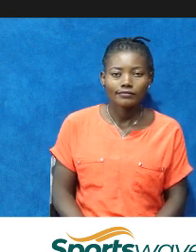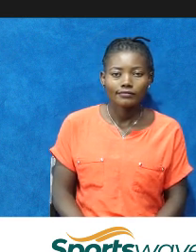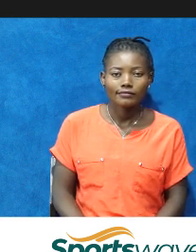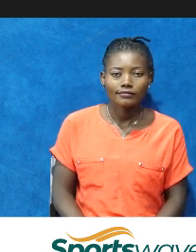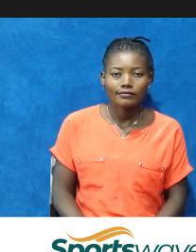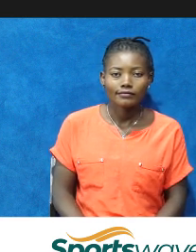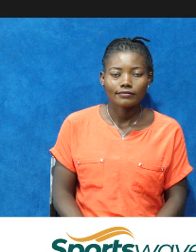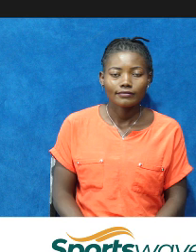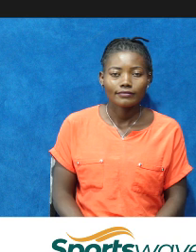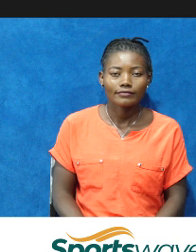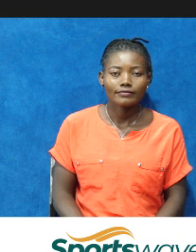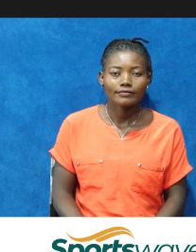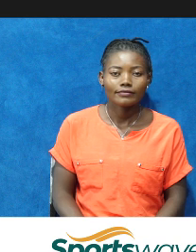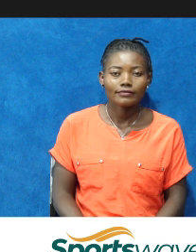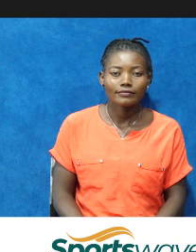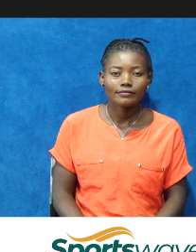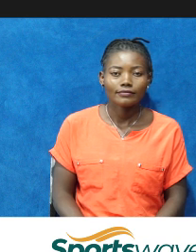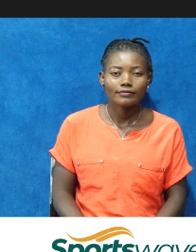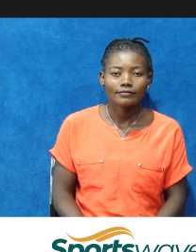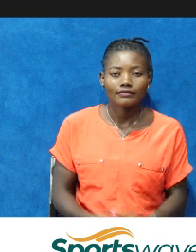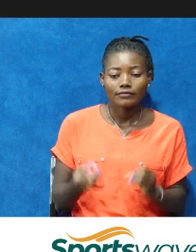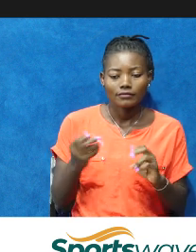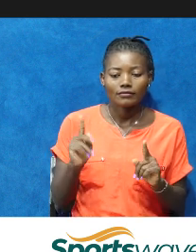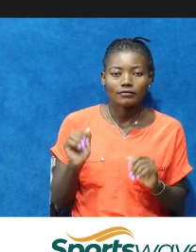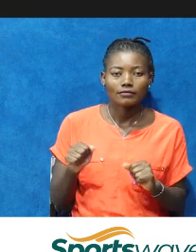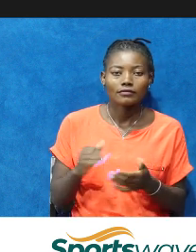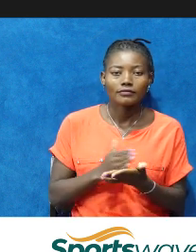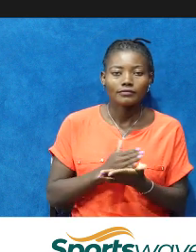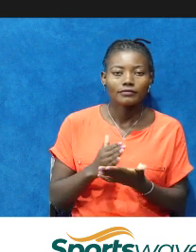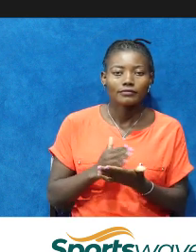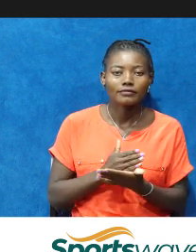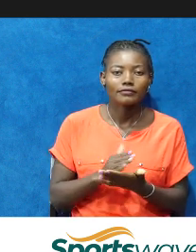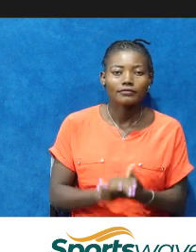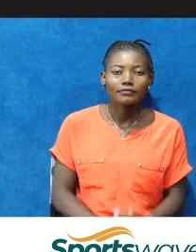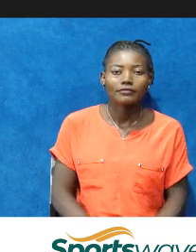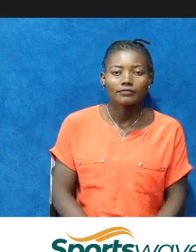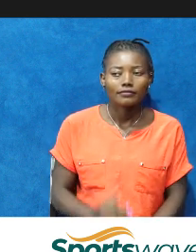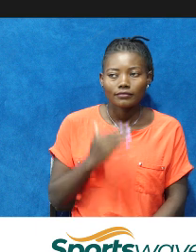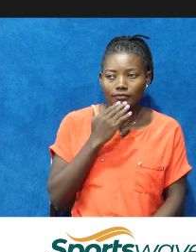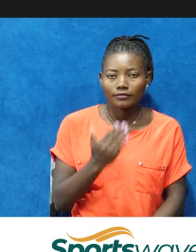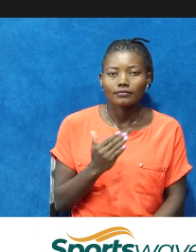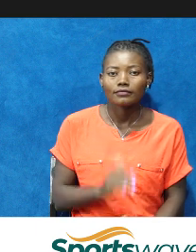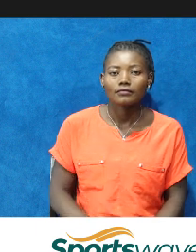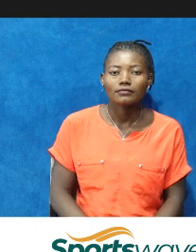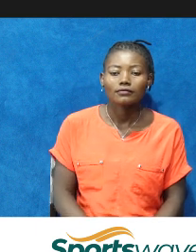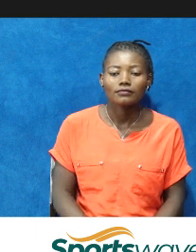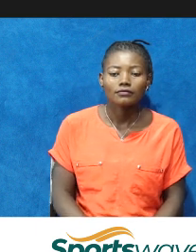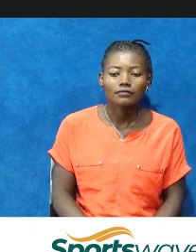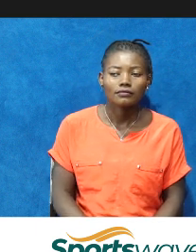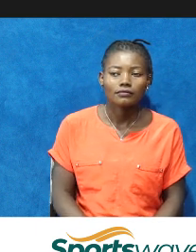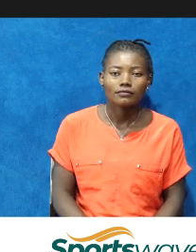Okay, Tony, are we? Yes, you can share. Okay, thank you.